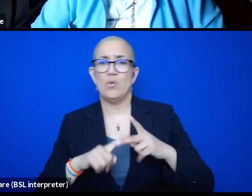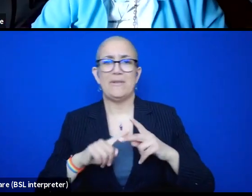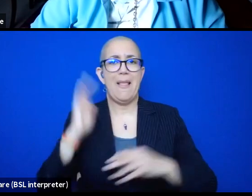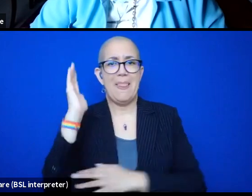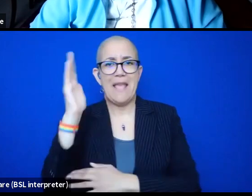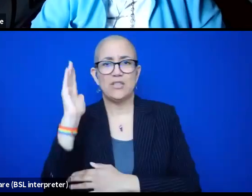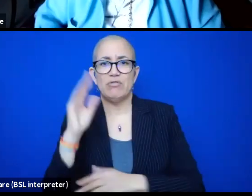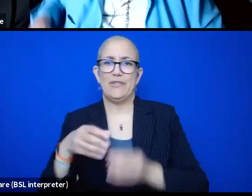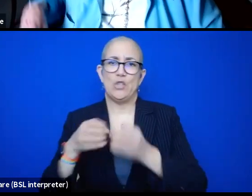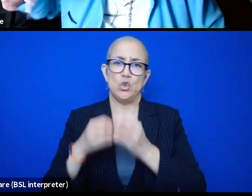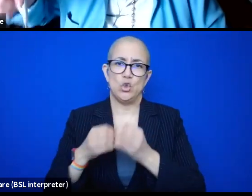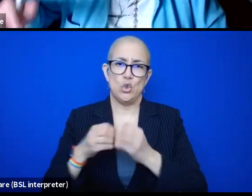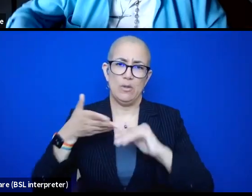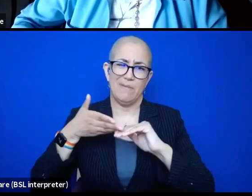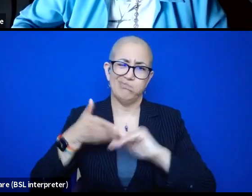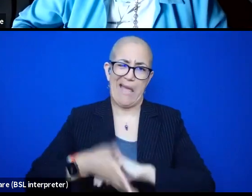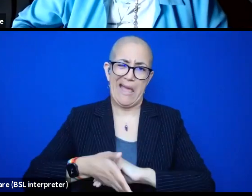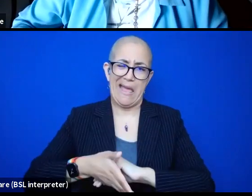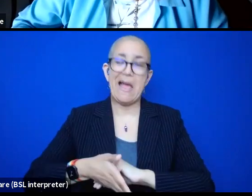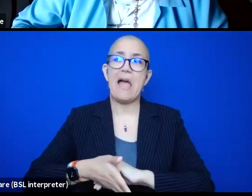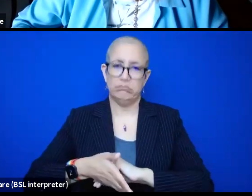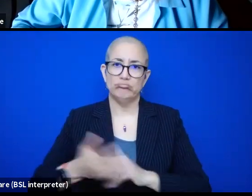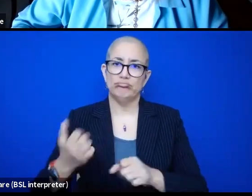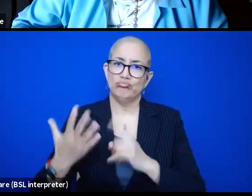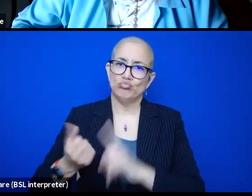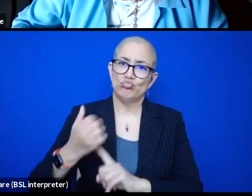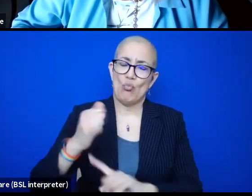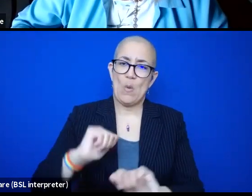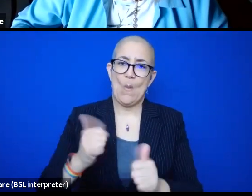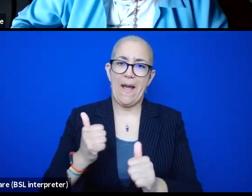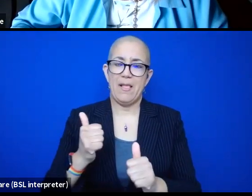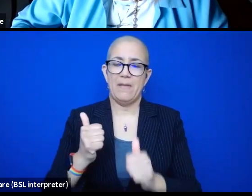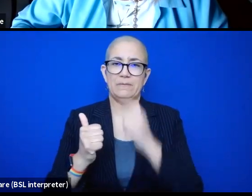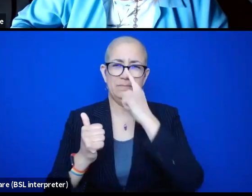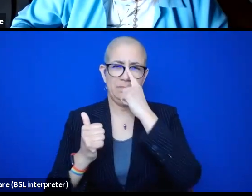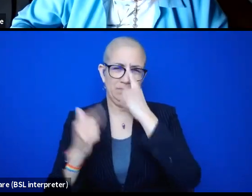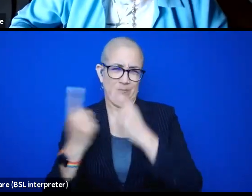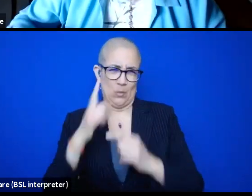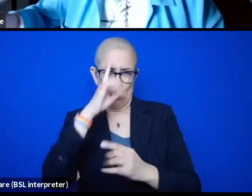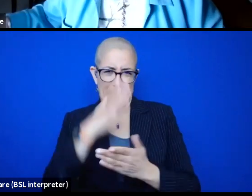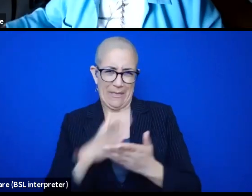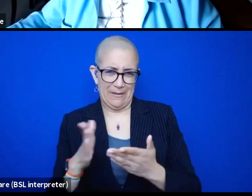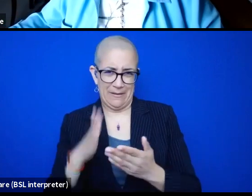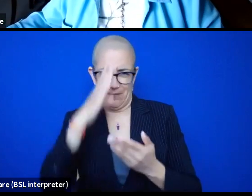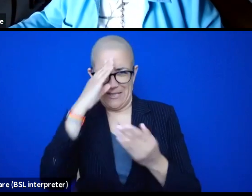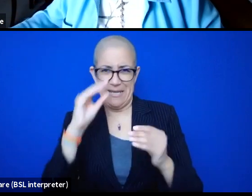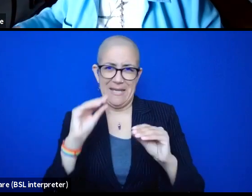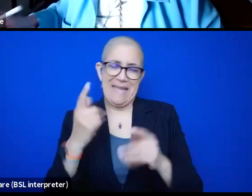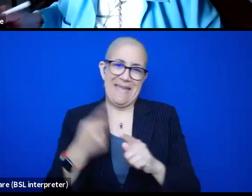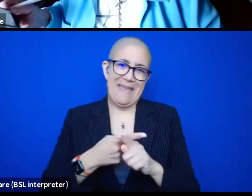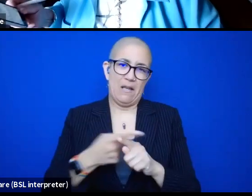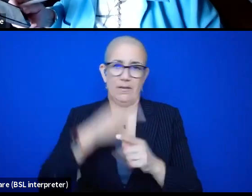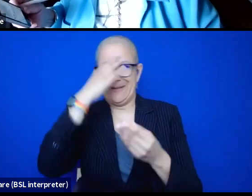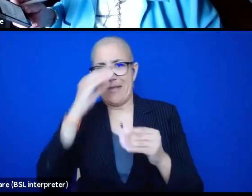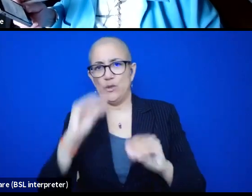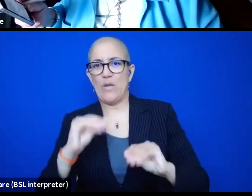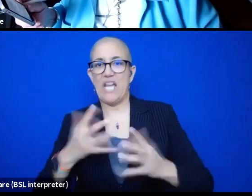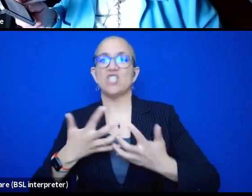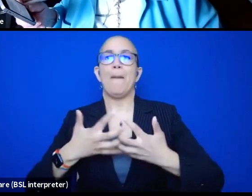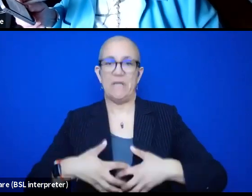work doing well. But who really believes England's education machine is delivering the